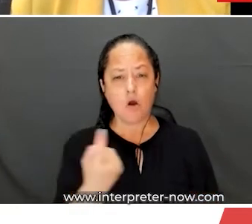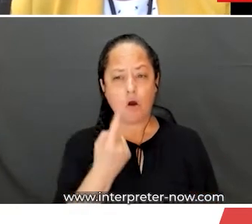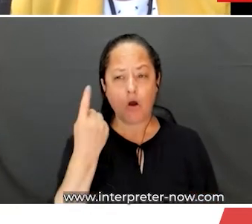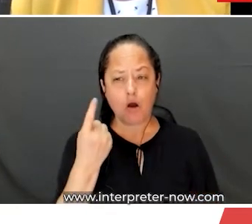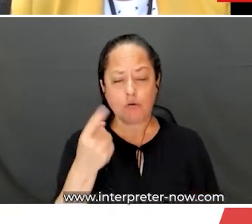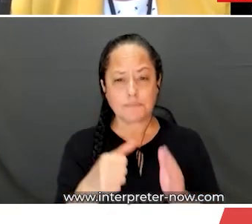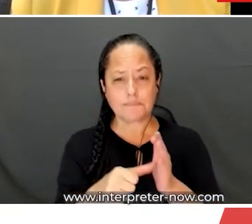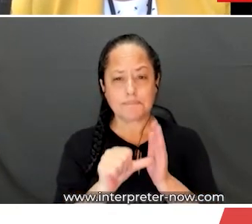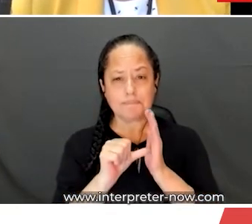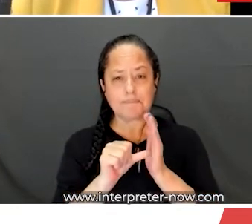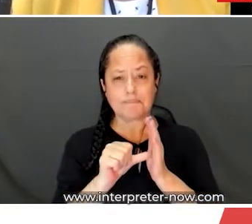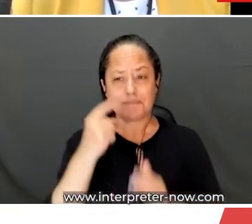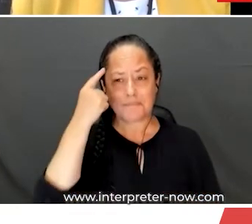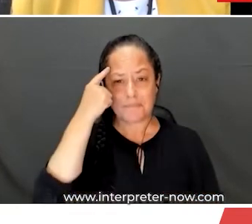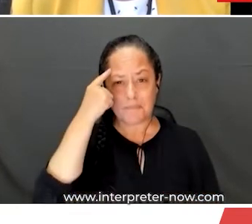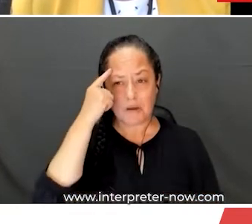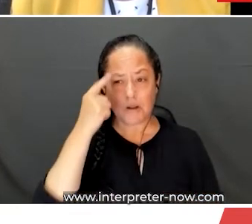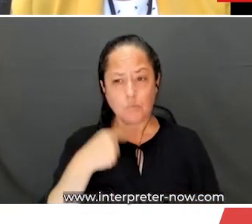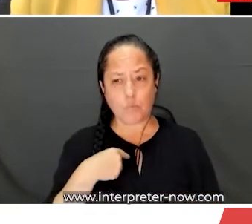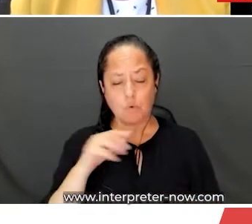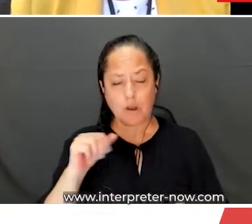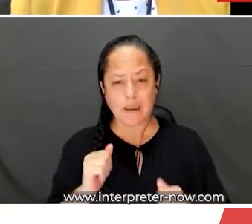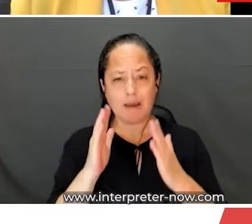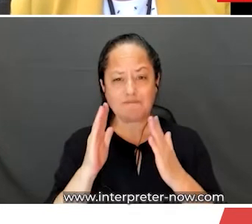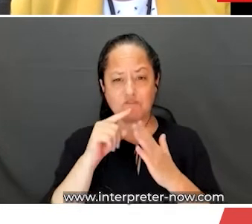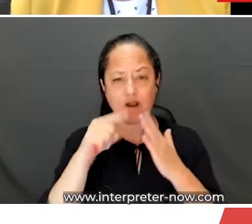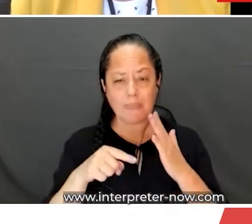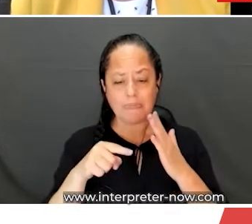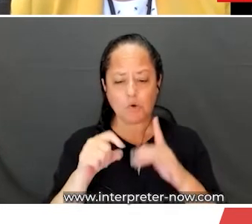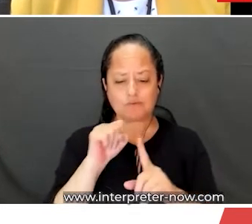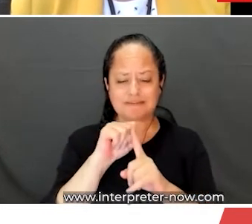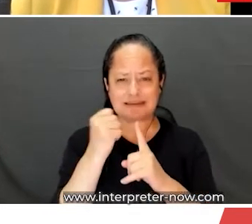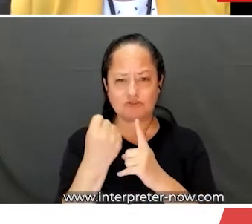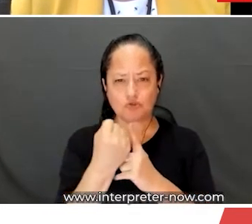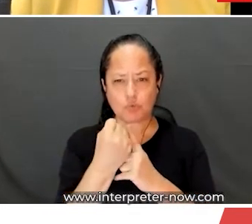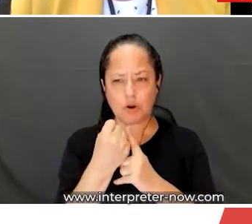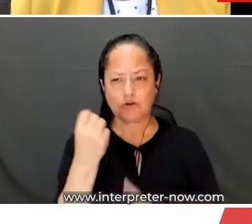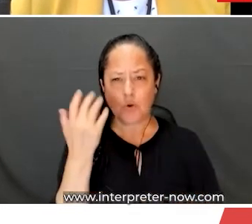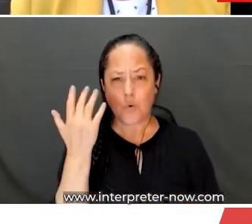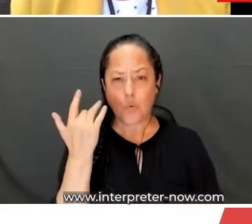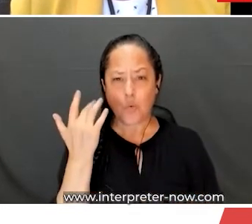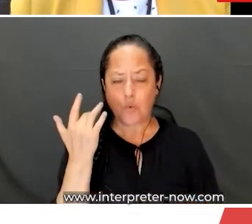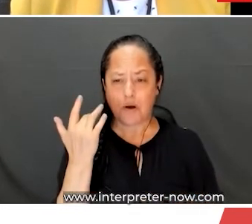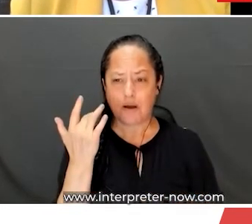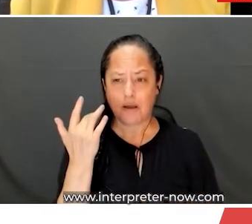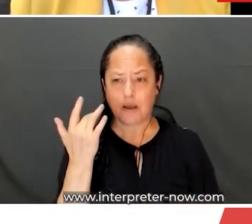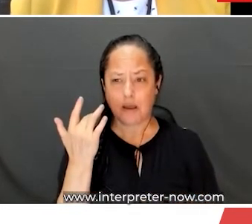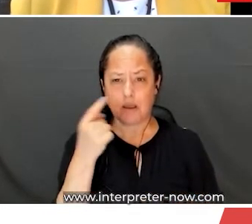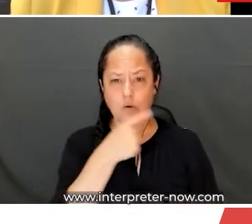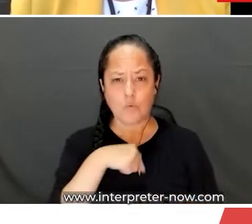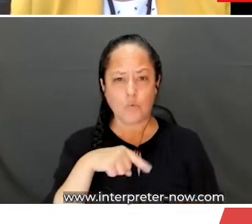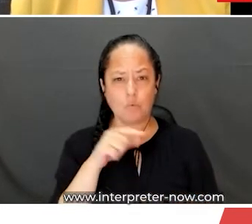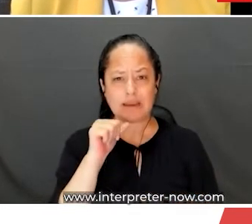my mind when I confront these situations is why we do